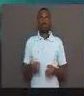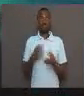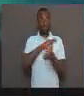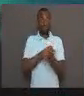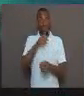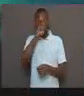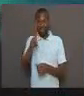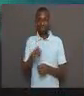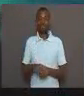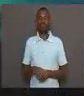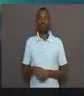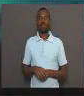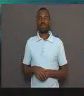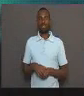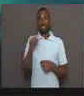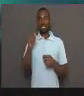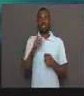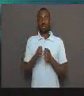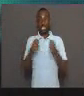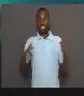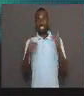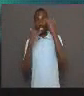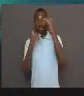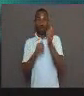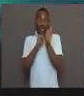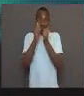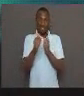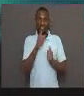Let us take an example of a copper wire.